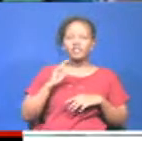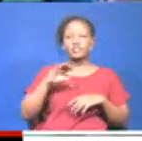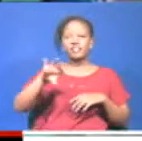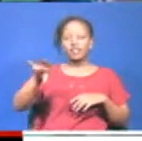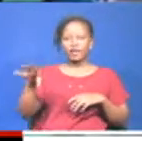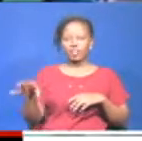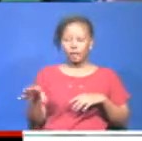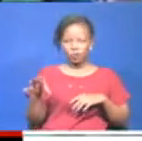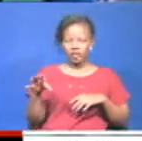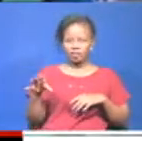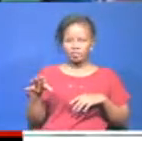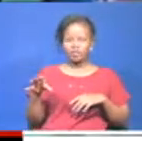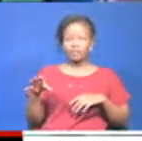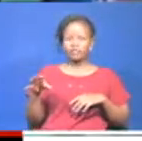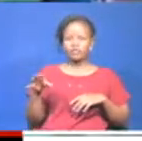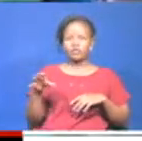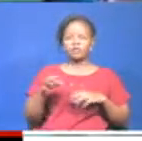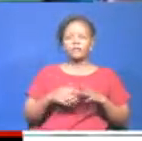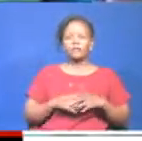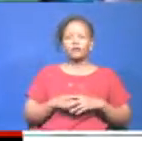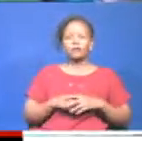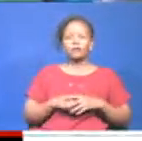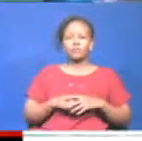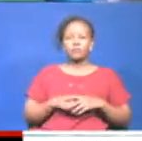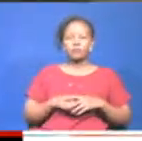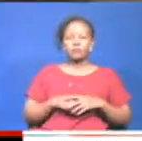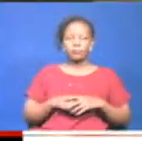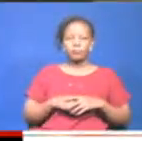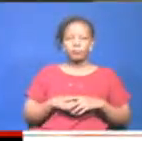Washira, Lunchtime News.